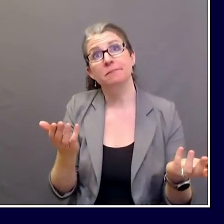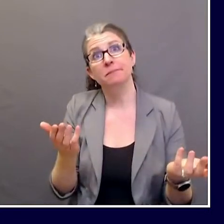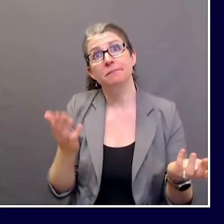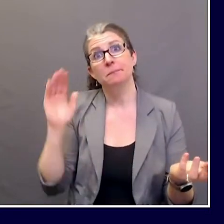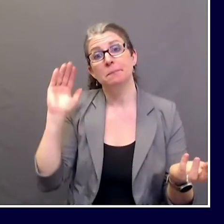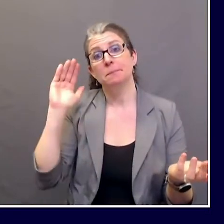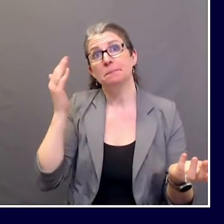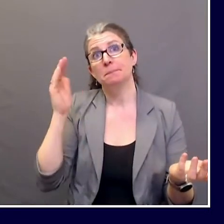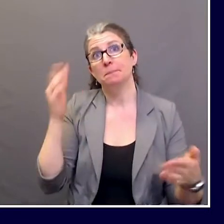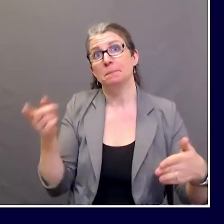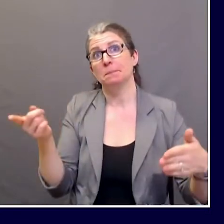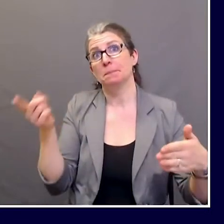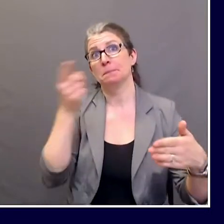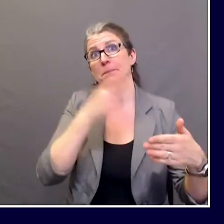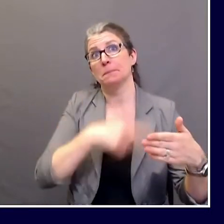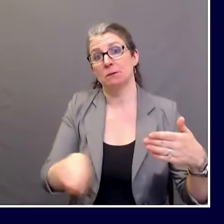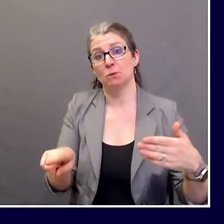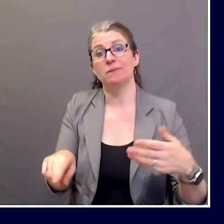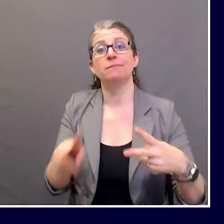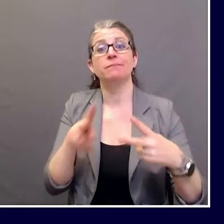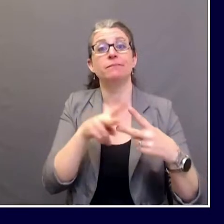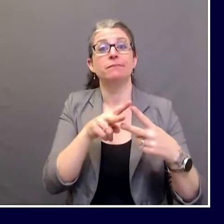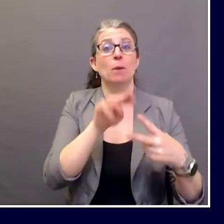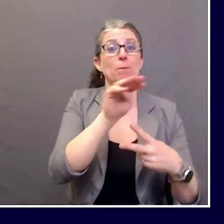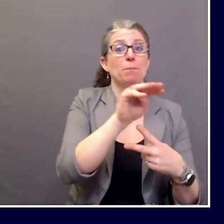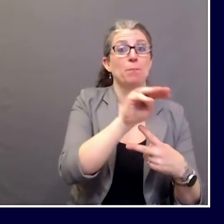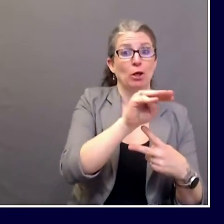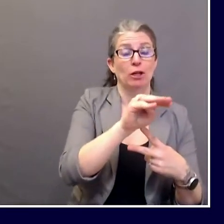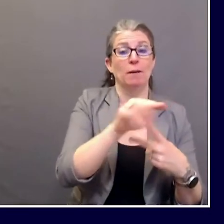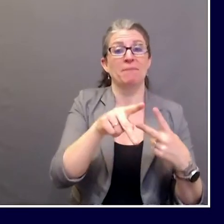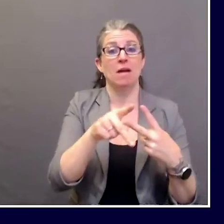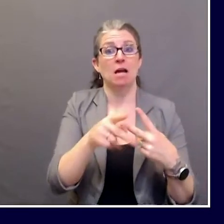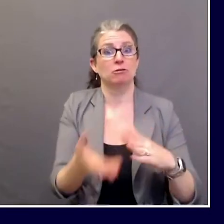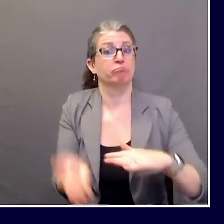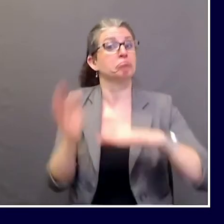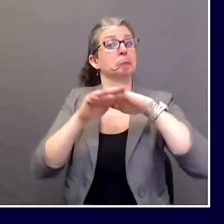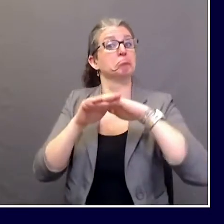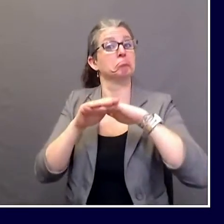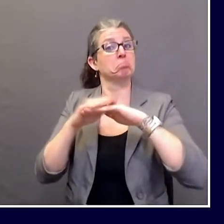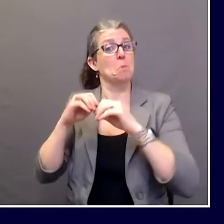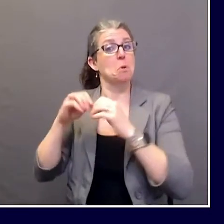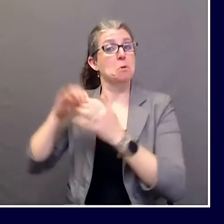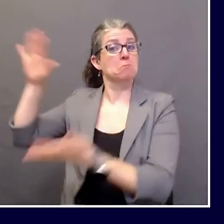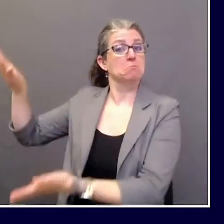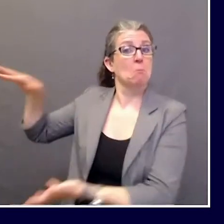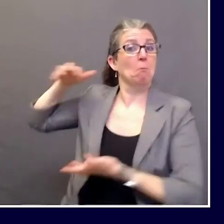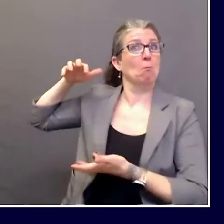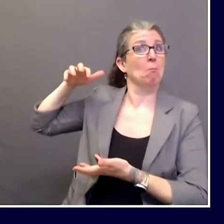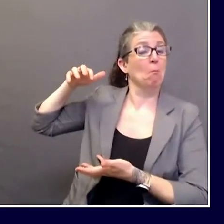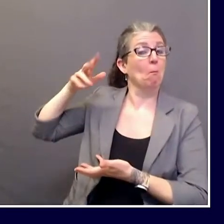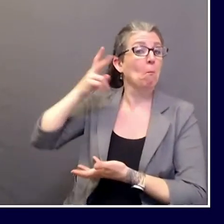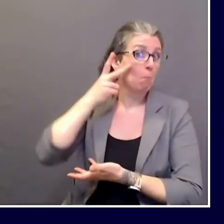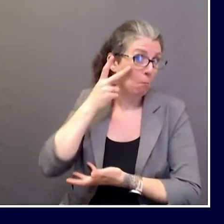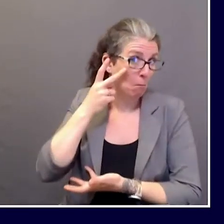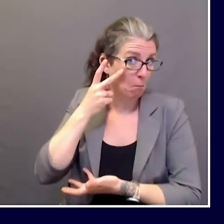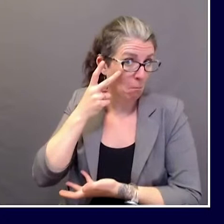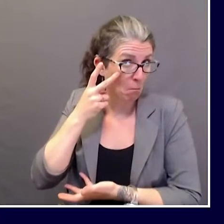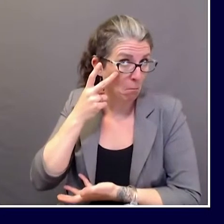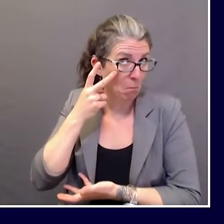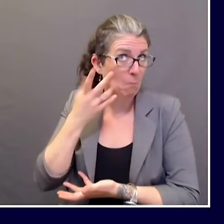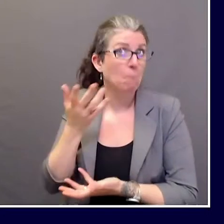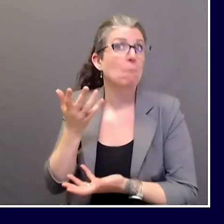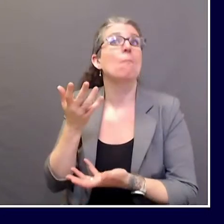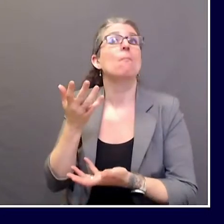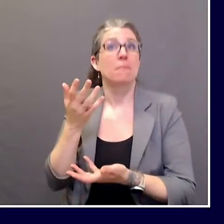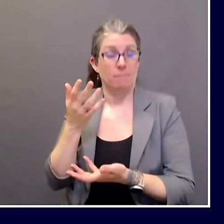pharmacy programs, our FQHCs, our long-term care pharmacy programs who are getting federal supply separate from